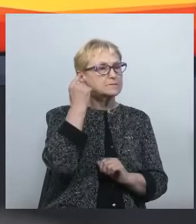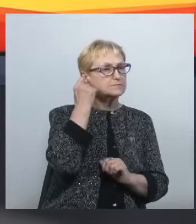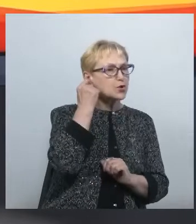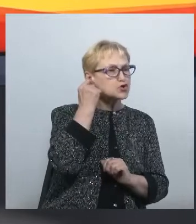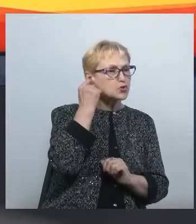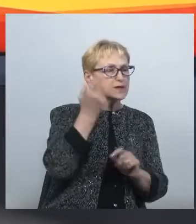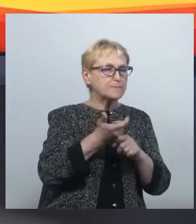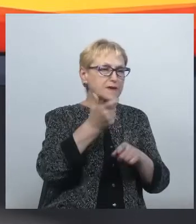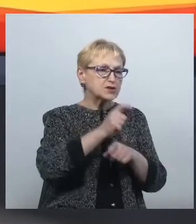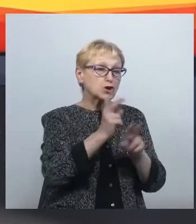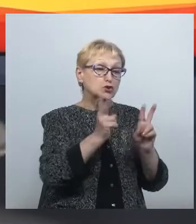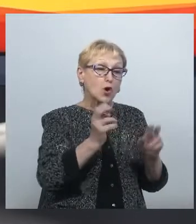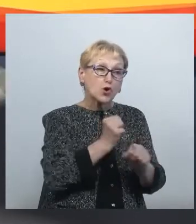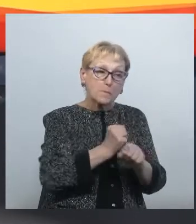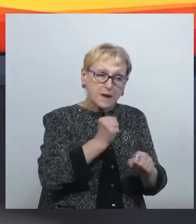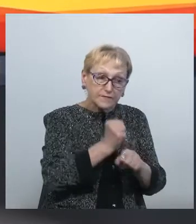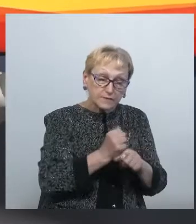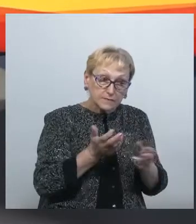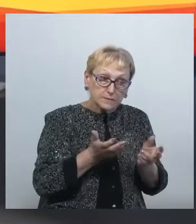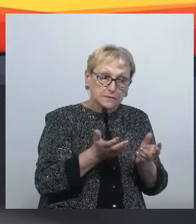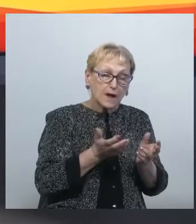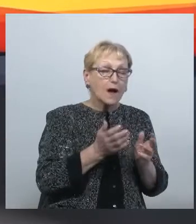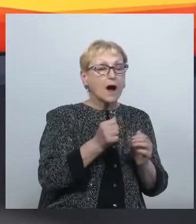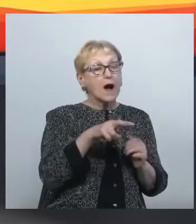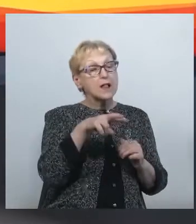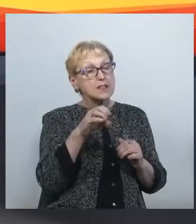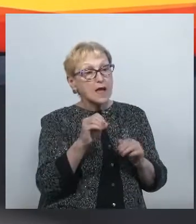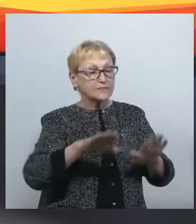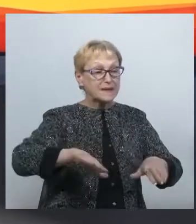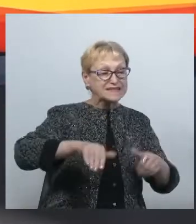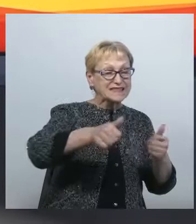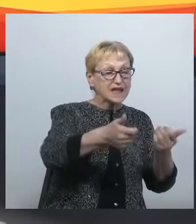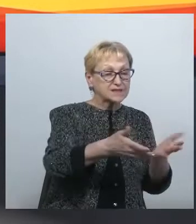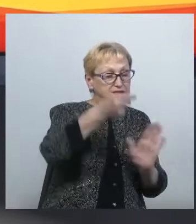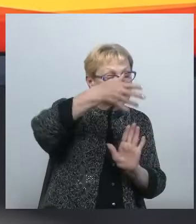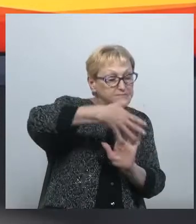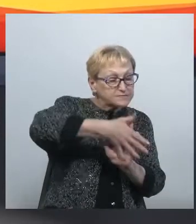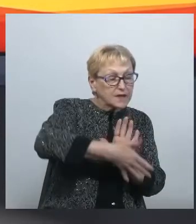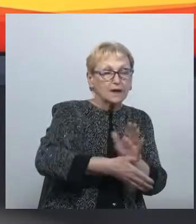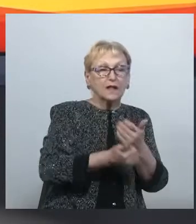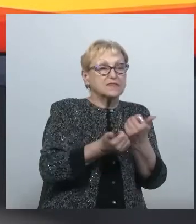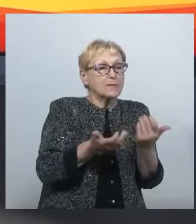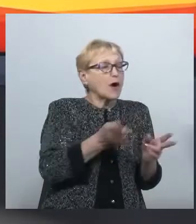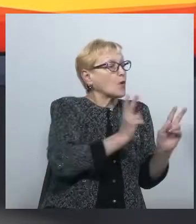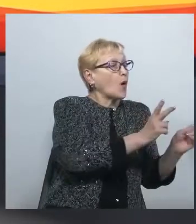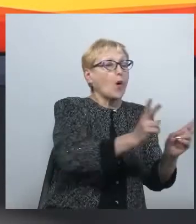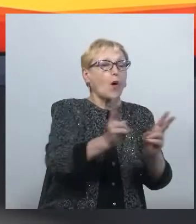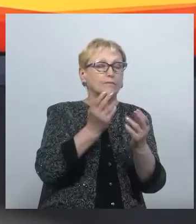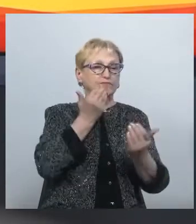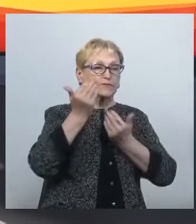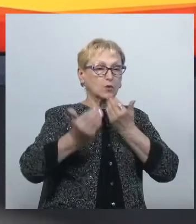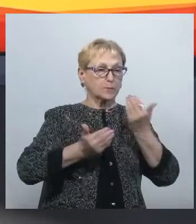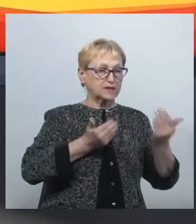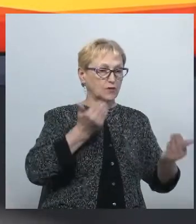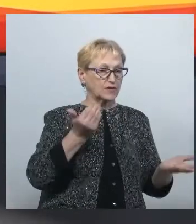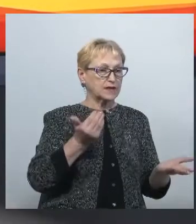would like to hear first from those people who actually carried out this research, because unfortunately there is no information